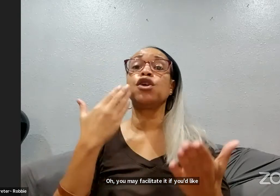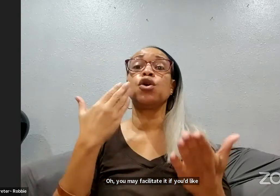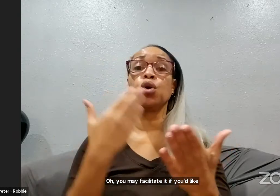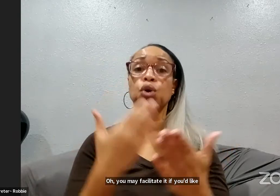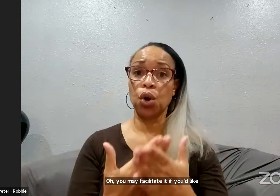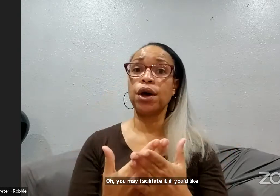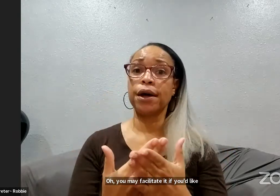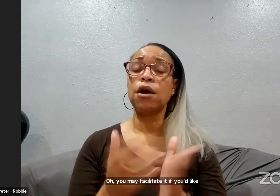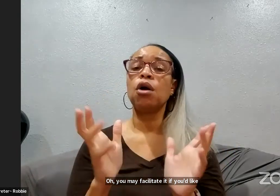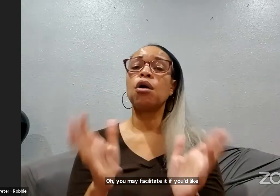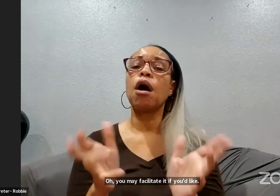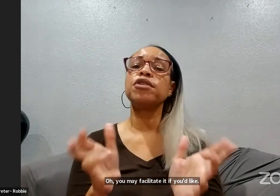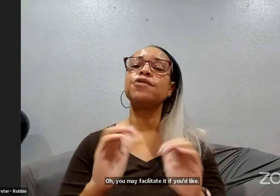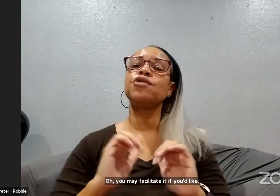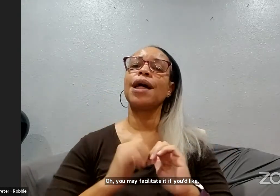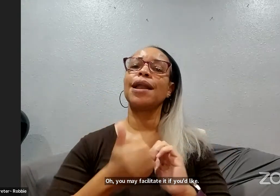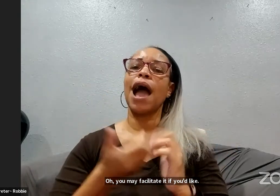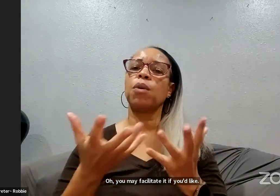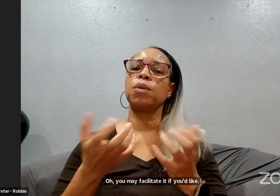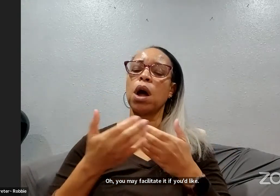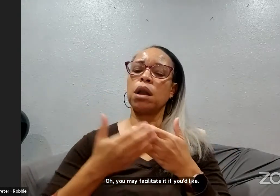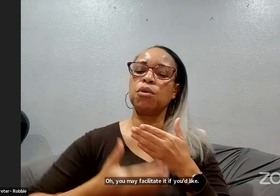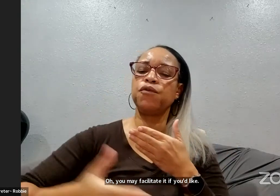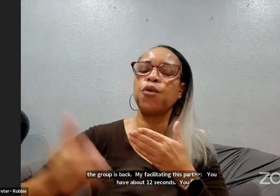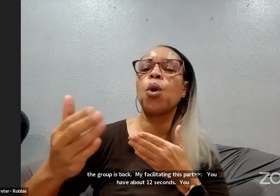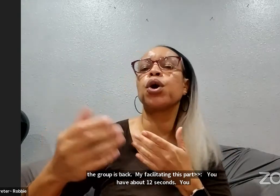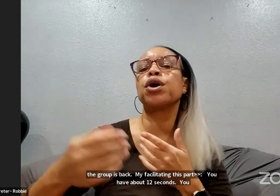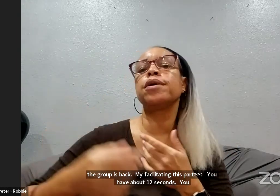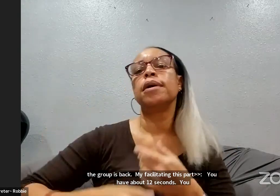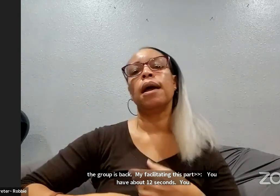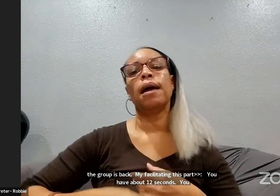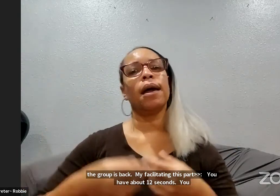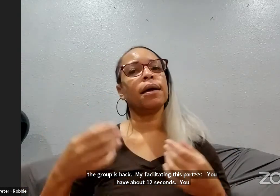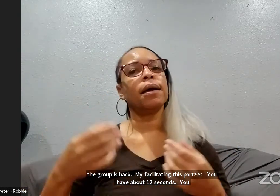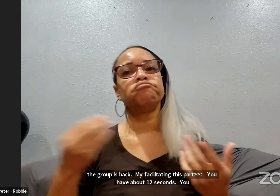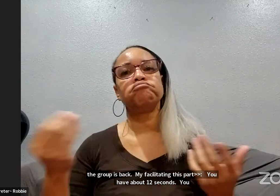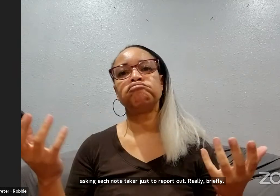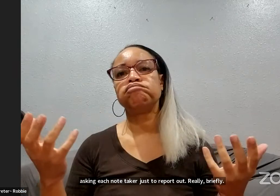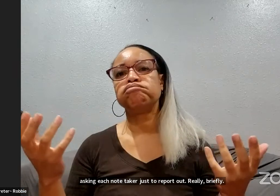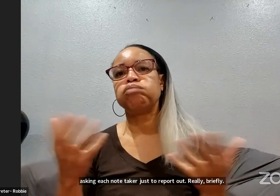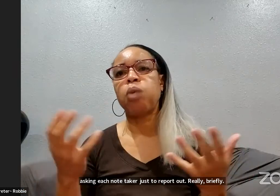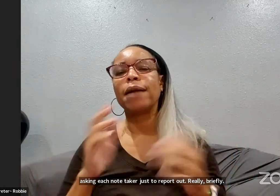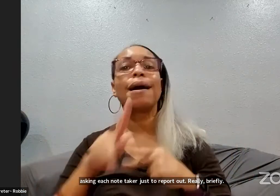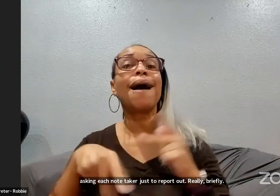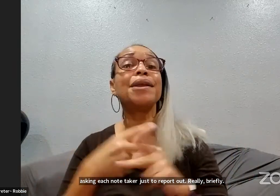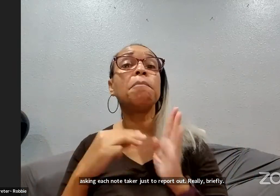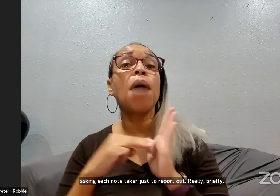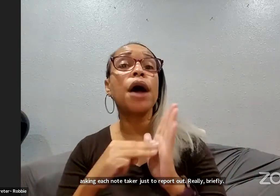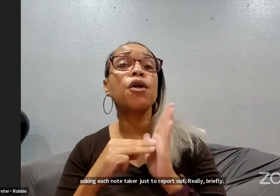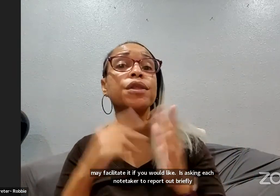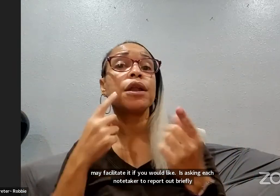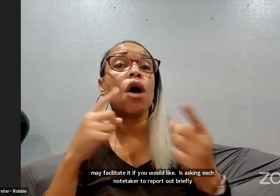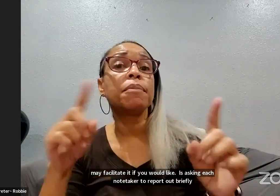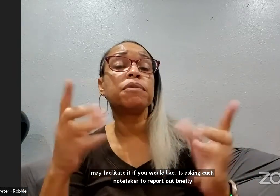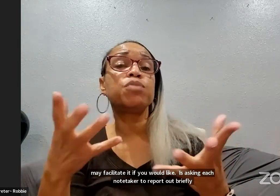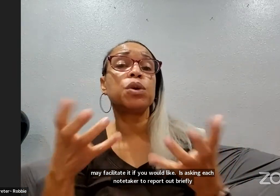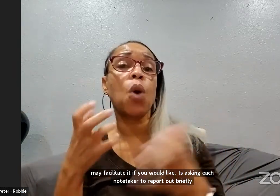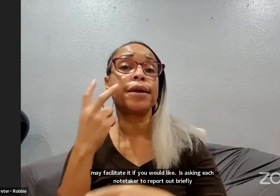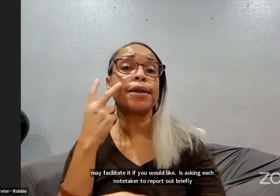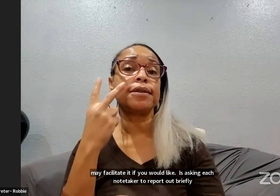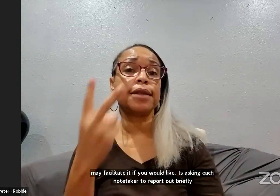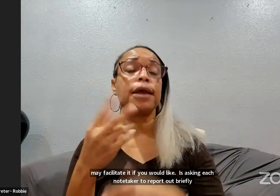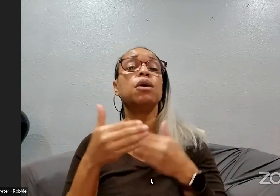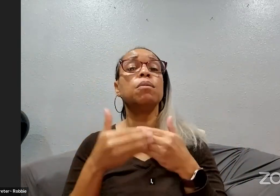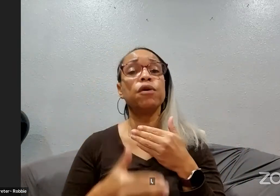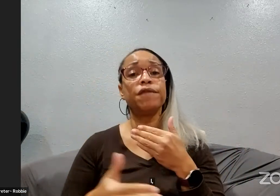conversation about how we want to move forward and what we want to accomplish and what sort of models we want to kind of see moving